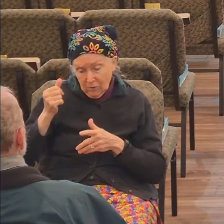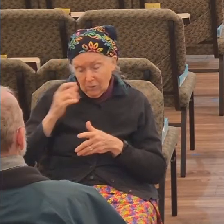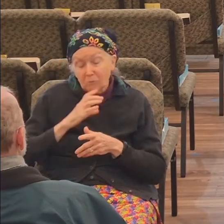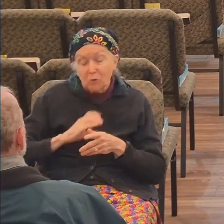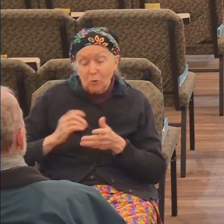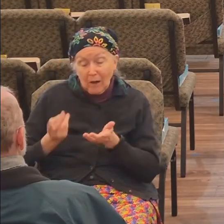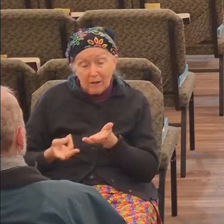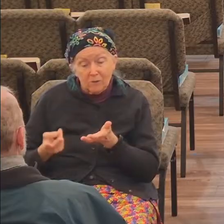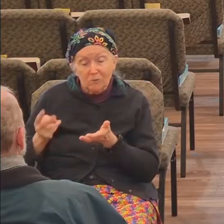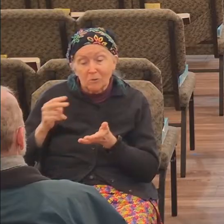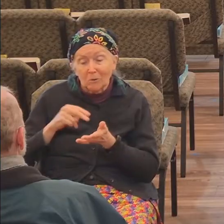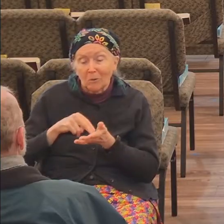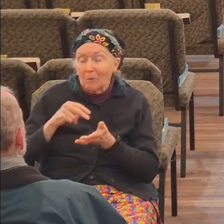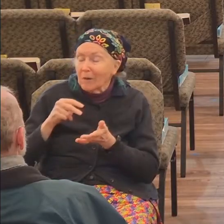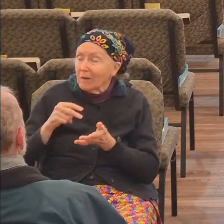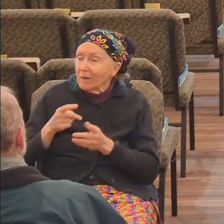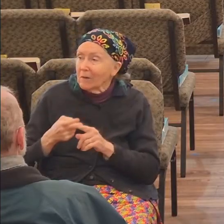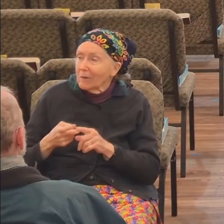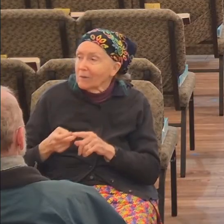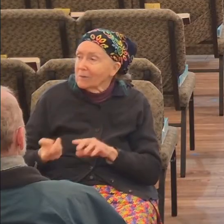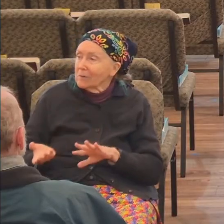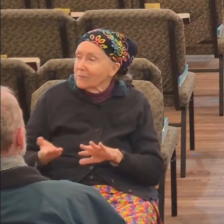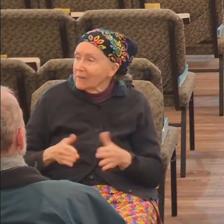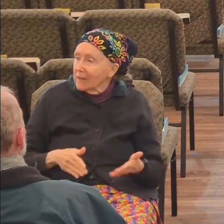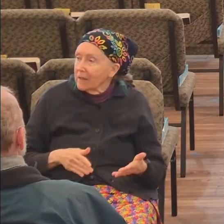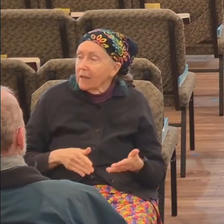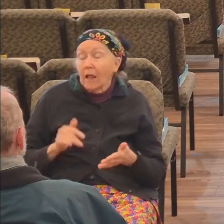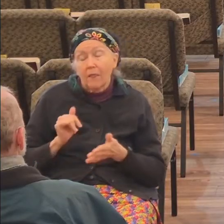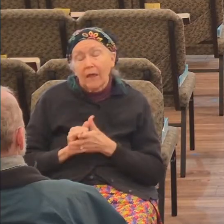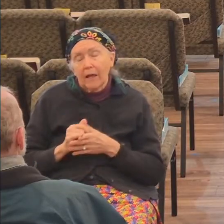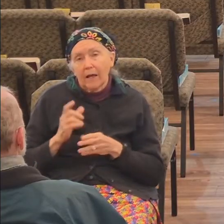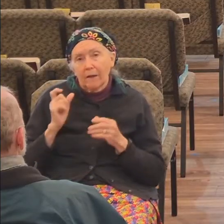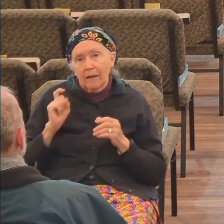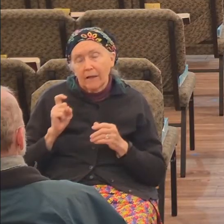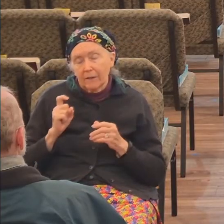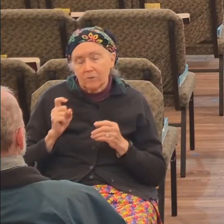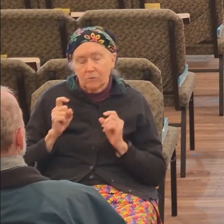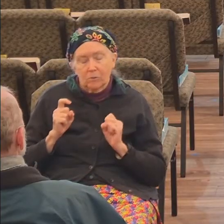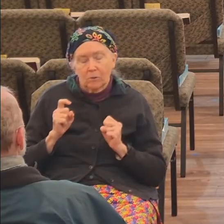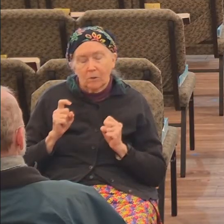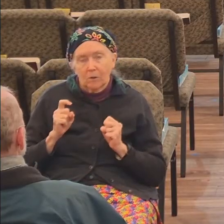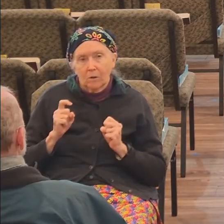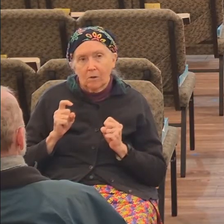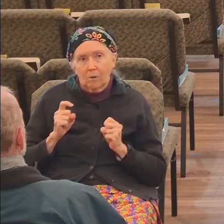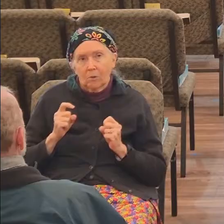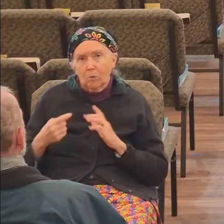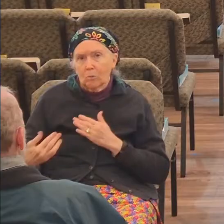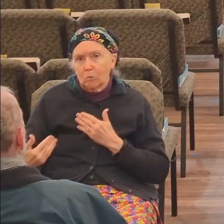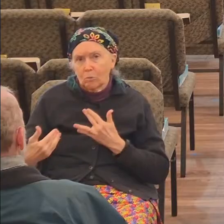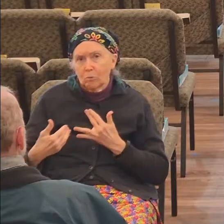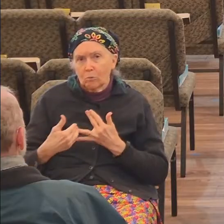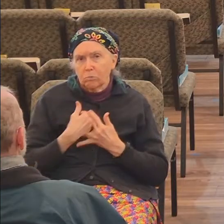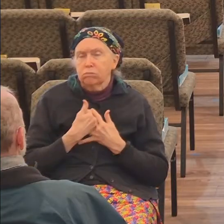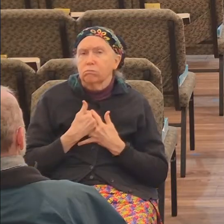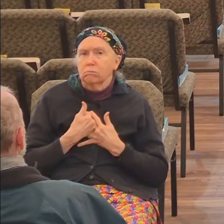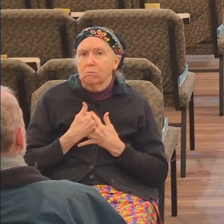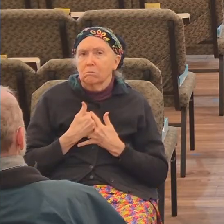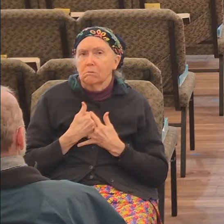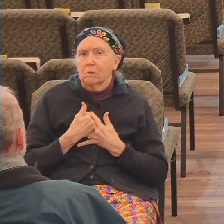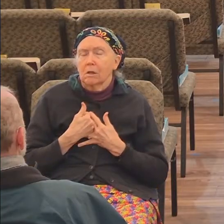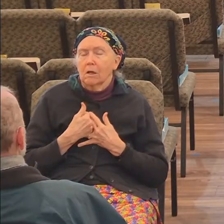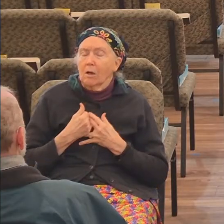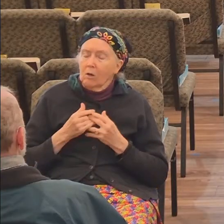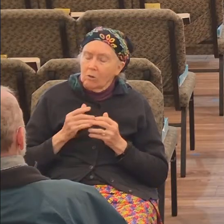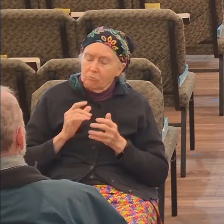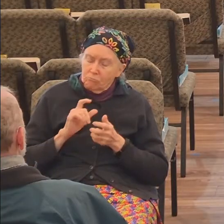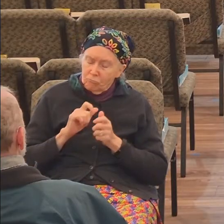That has to break through. Mm. That has to melt us and convict